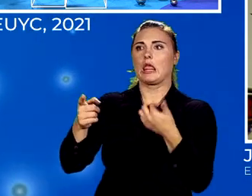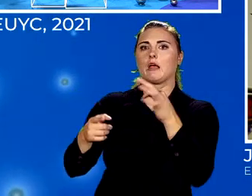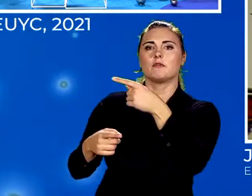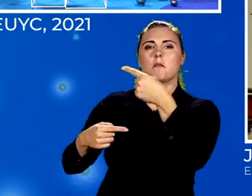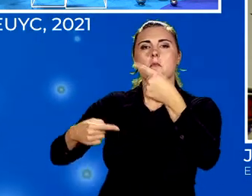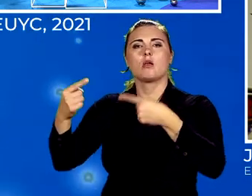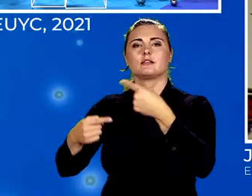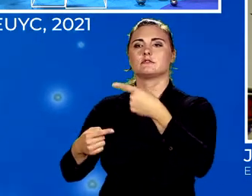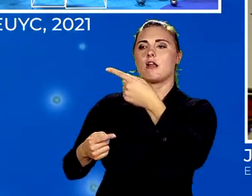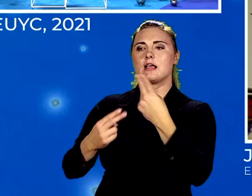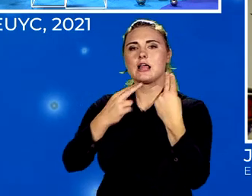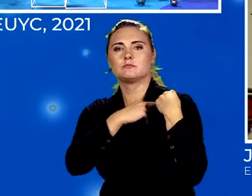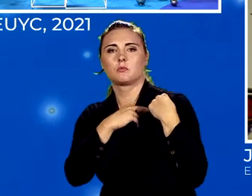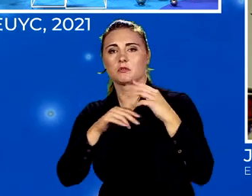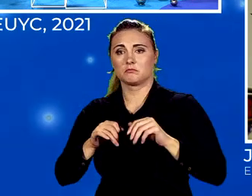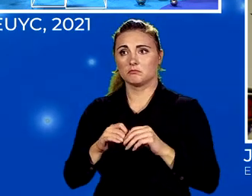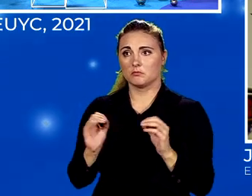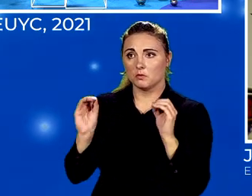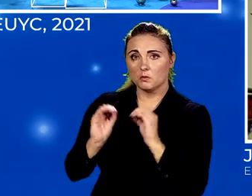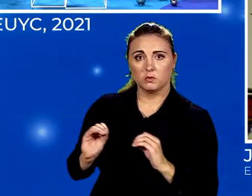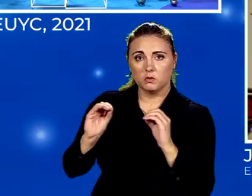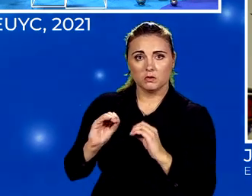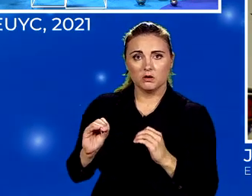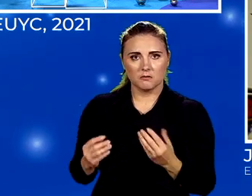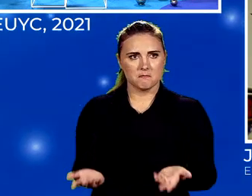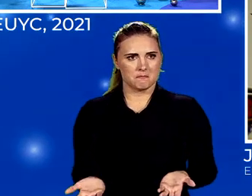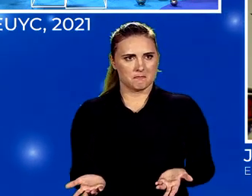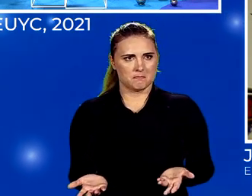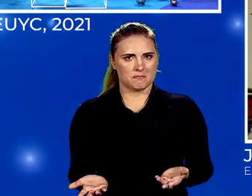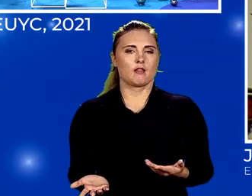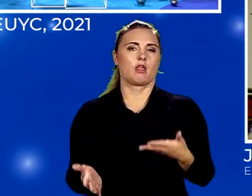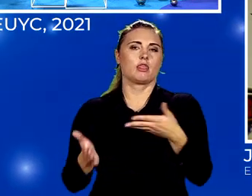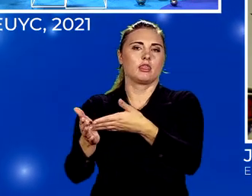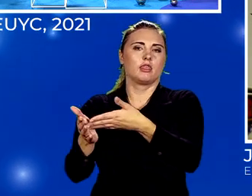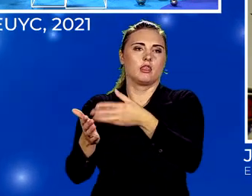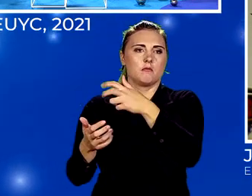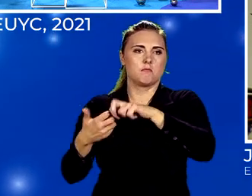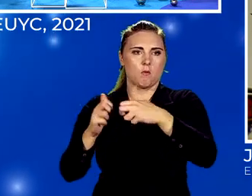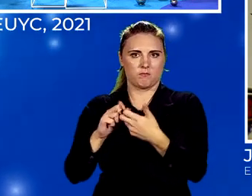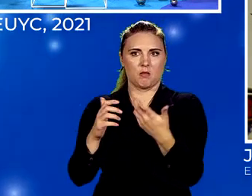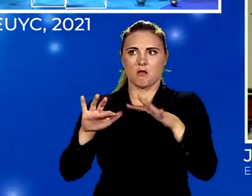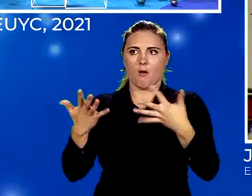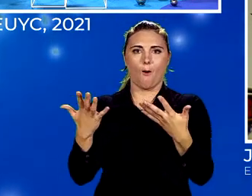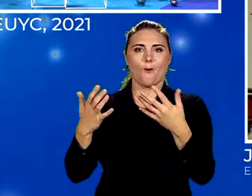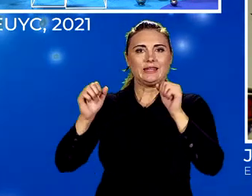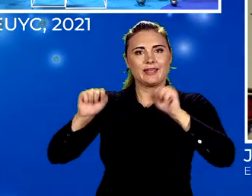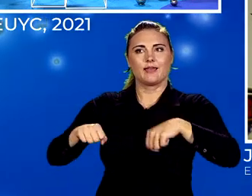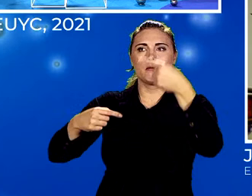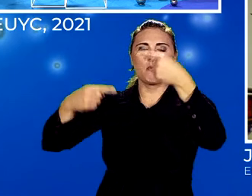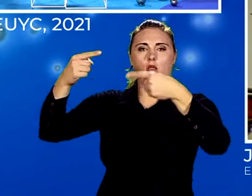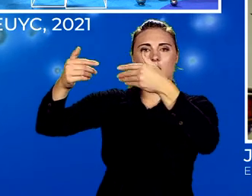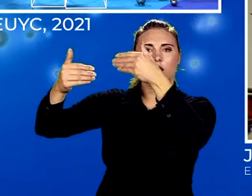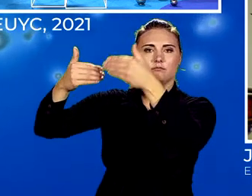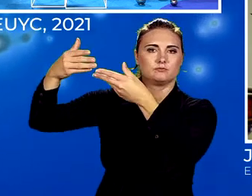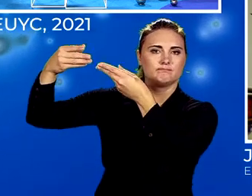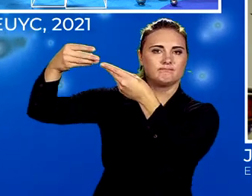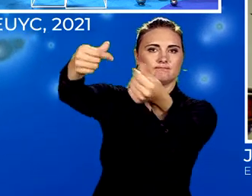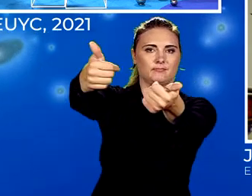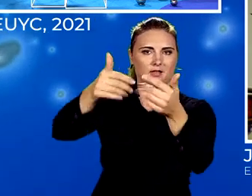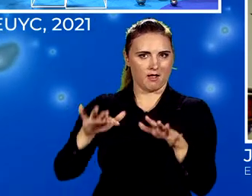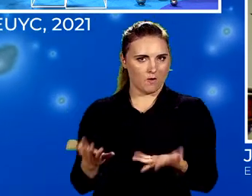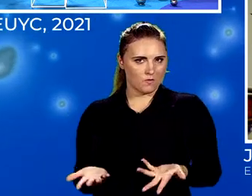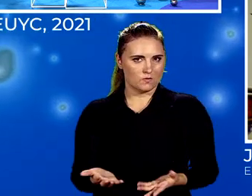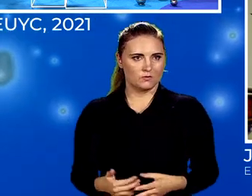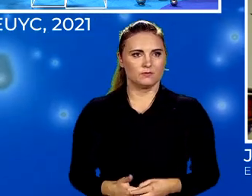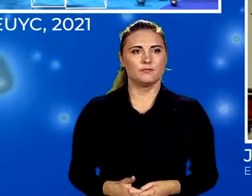decisions, then you have a huge issue with the process itself. It can be a, you know, perfect process theoretically, but it needs